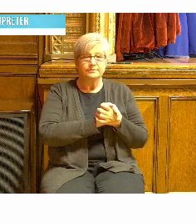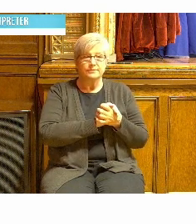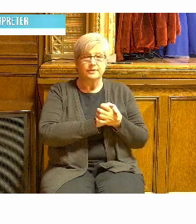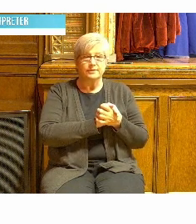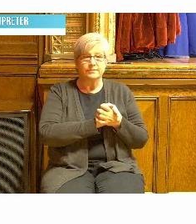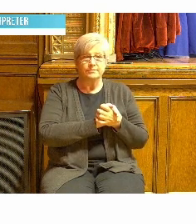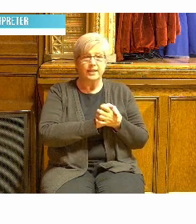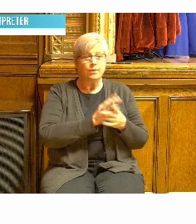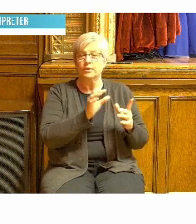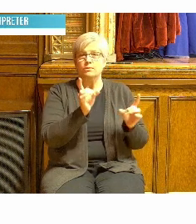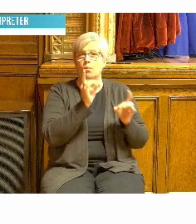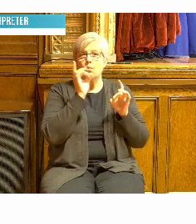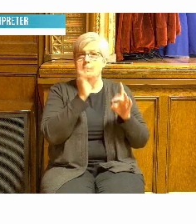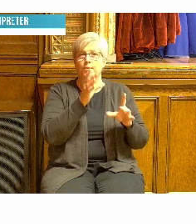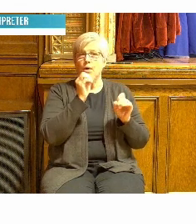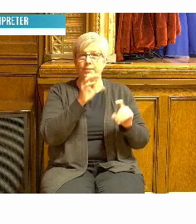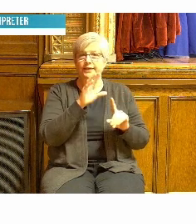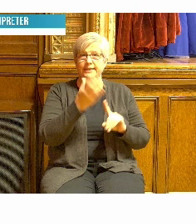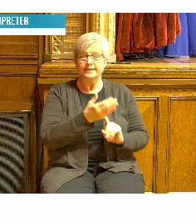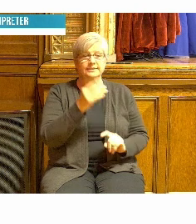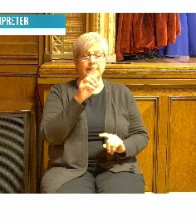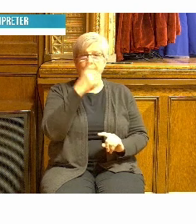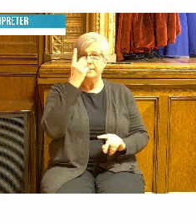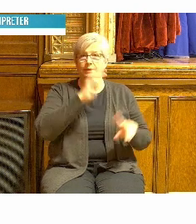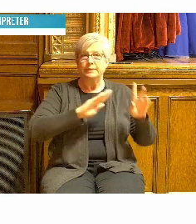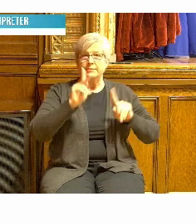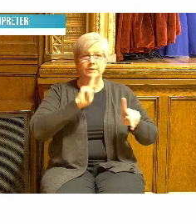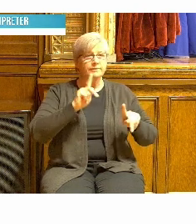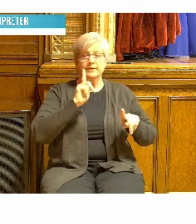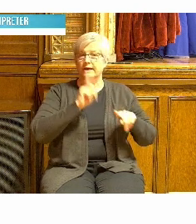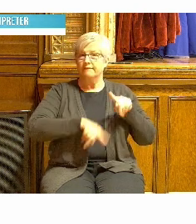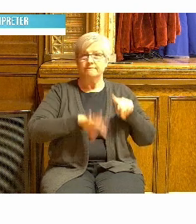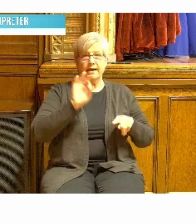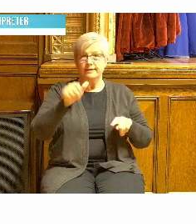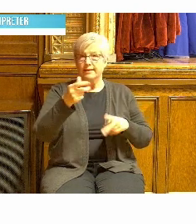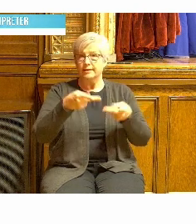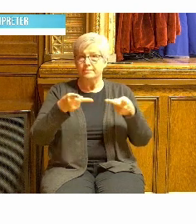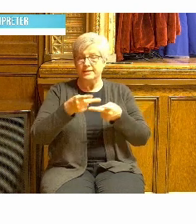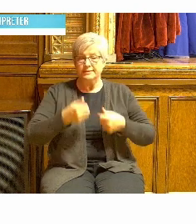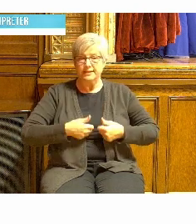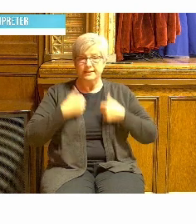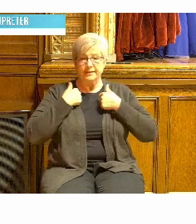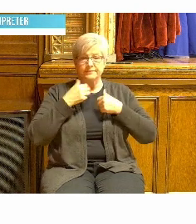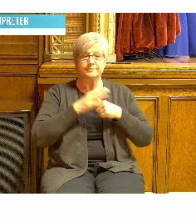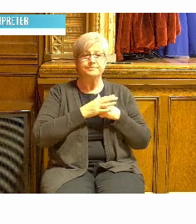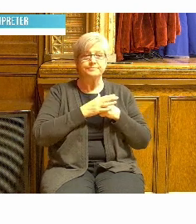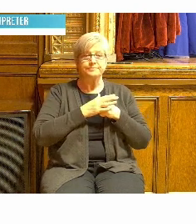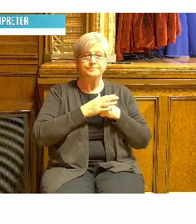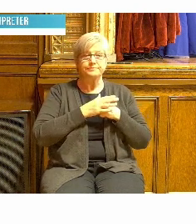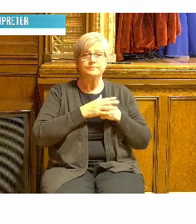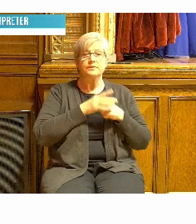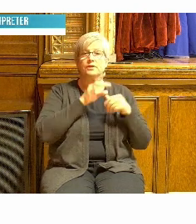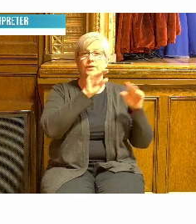of deplorable condition, but blacks could find no place to go. Therefore, they moved over in the Jefferson